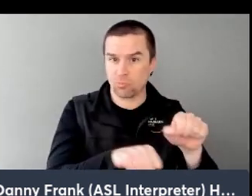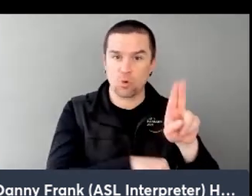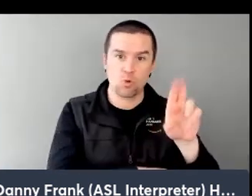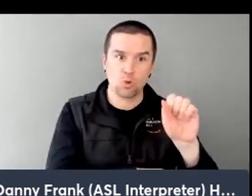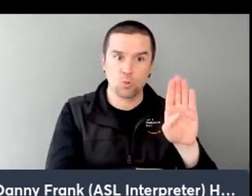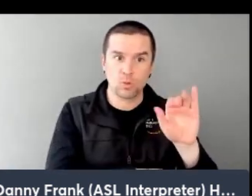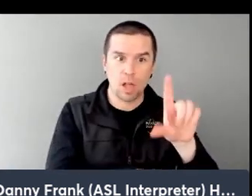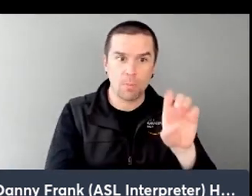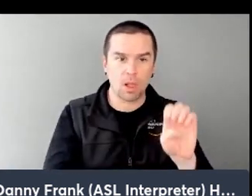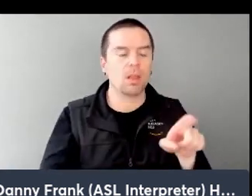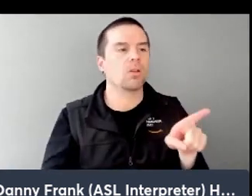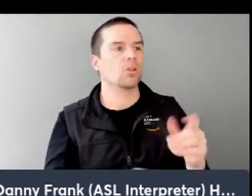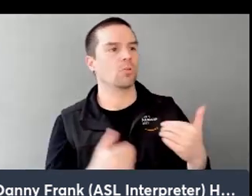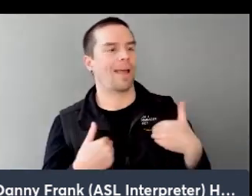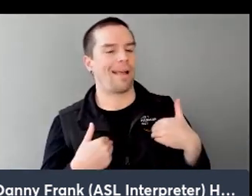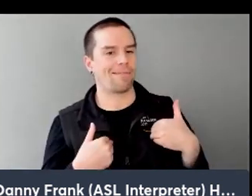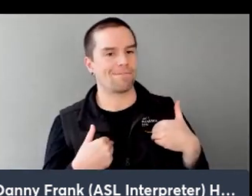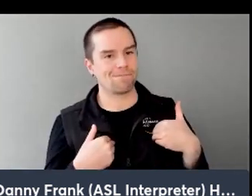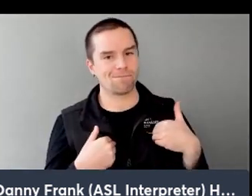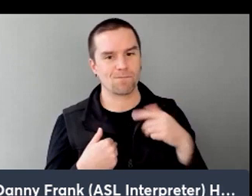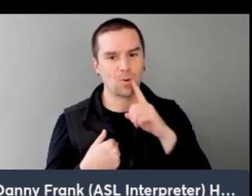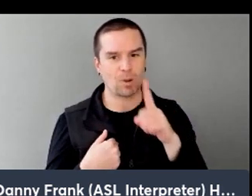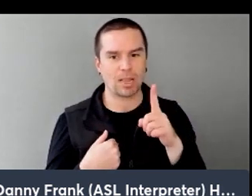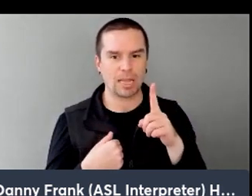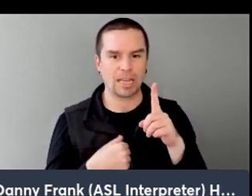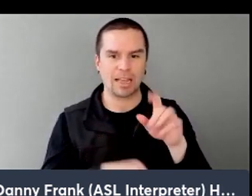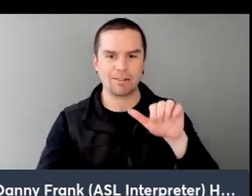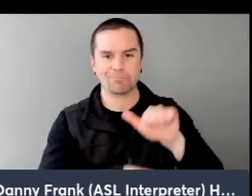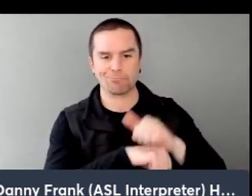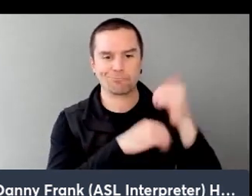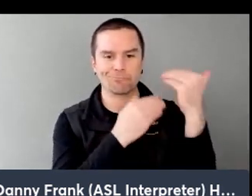you have a very fixed thing. You might be